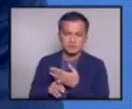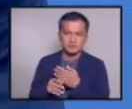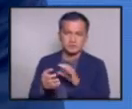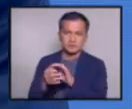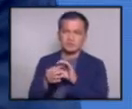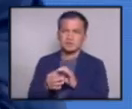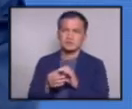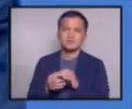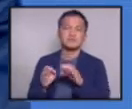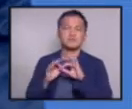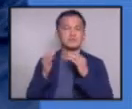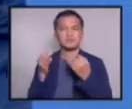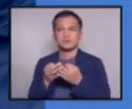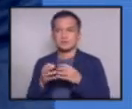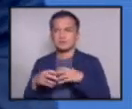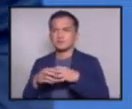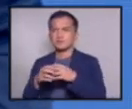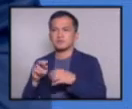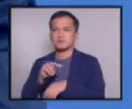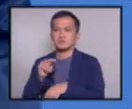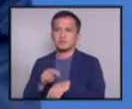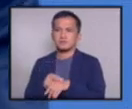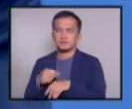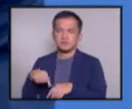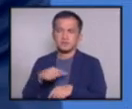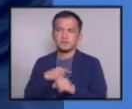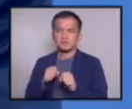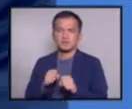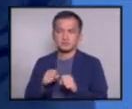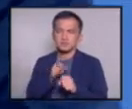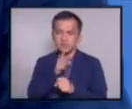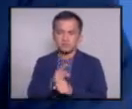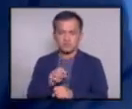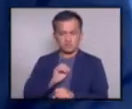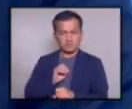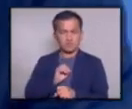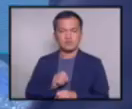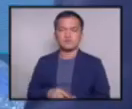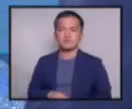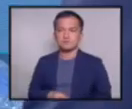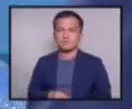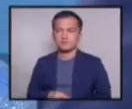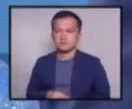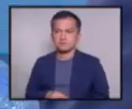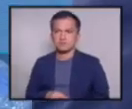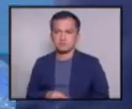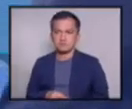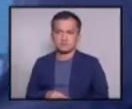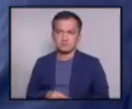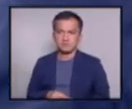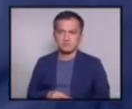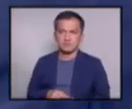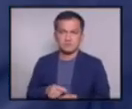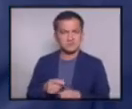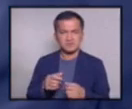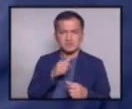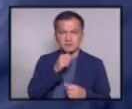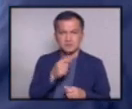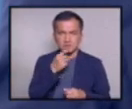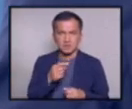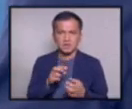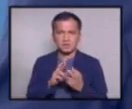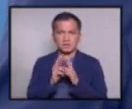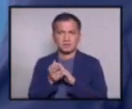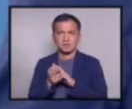with their families, and build a nation that we can truly call our own. Okay, parang hindi nyo nabanggit man lang doon ang reform